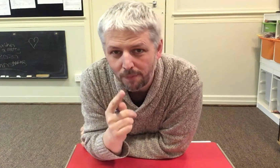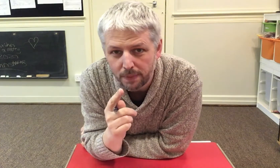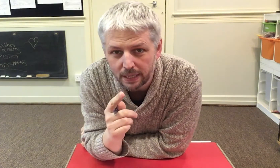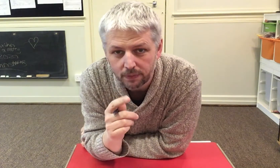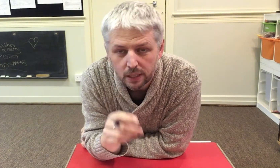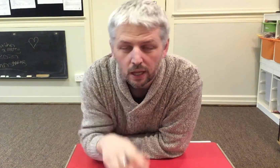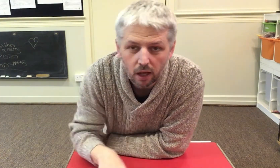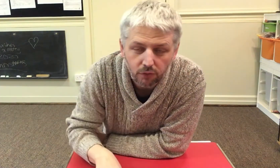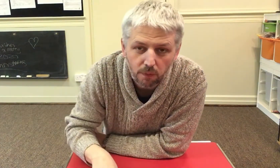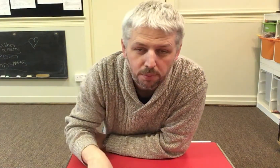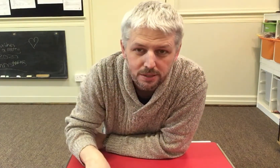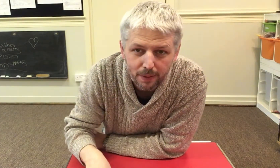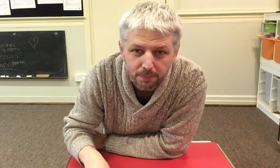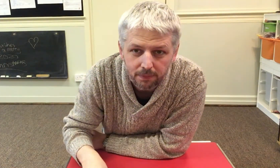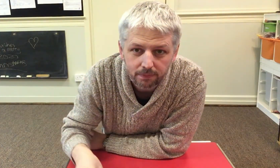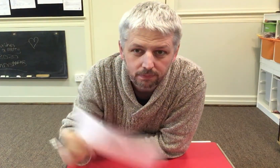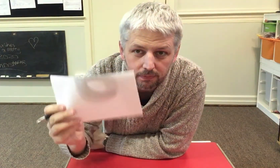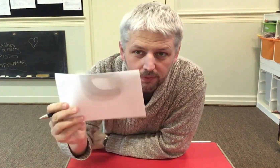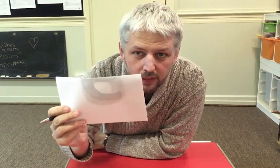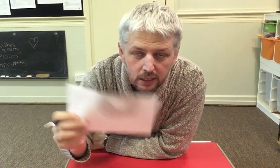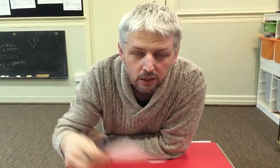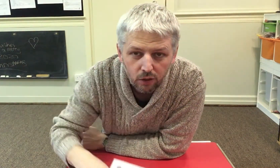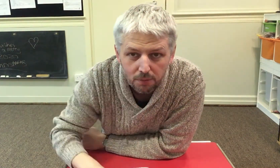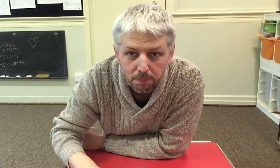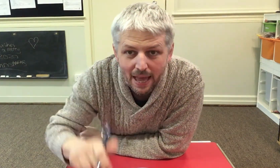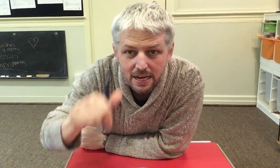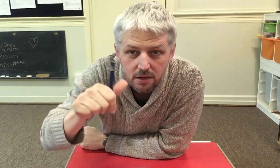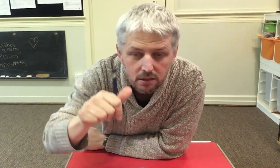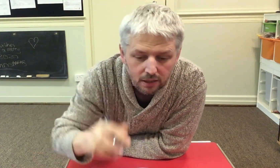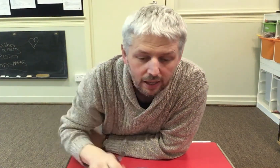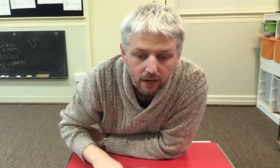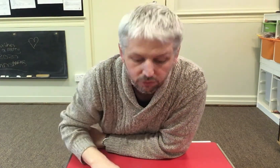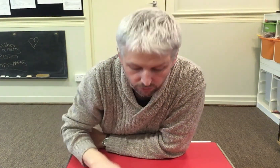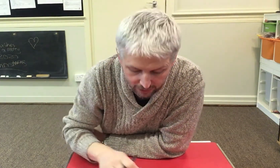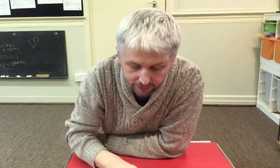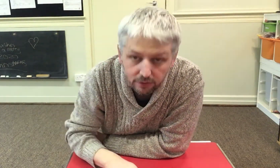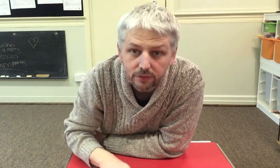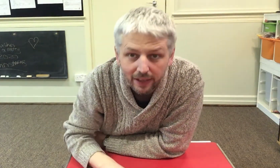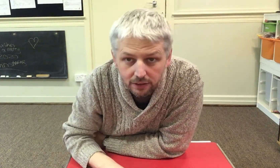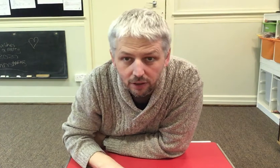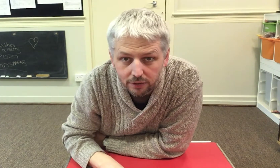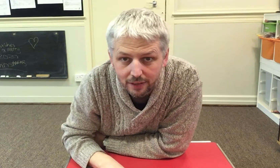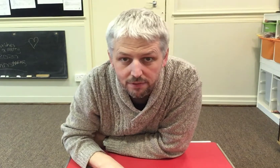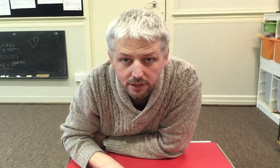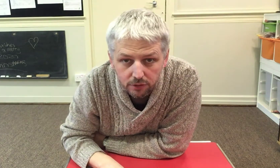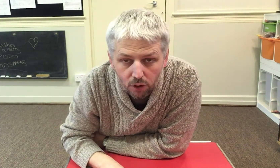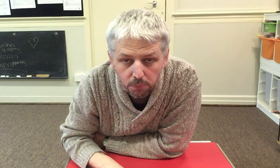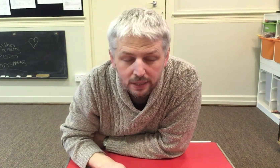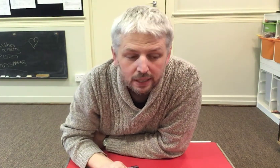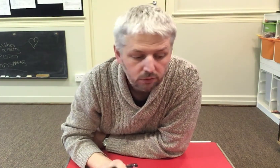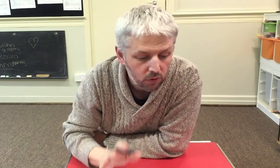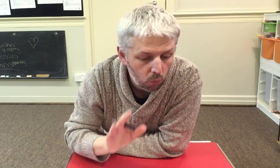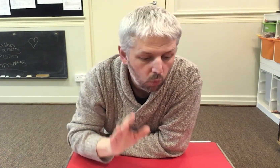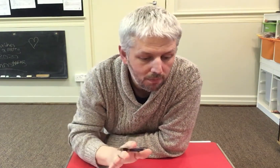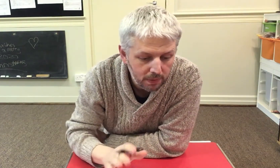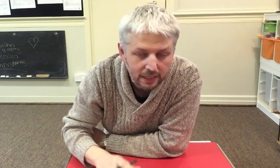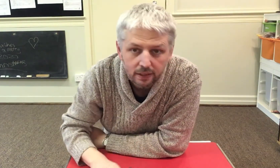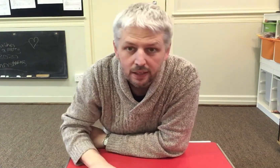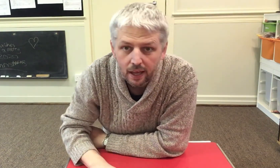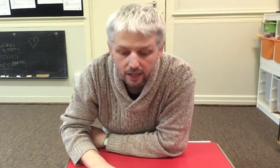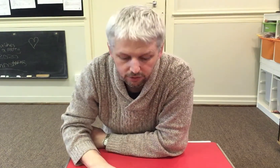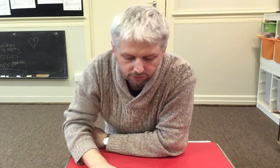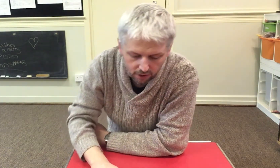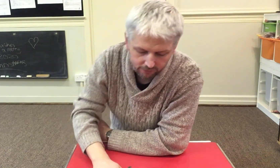we've got 1 minute. I've got my piece of paper. Got a pen, and I've got the letters for Valentine's Day written at the top. So I've got 1